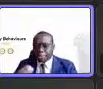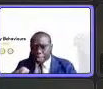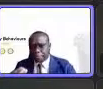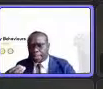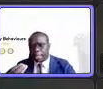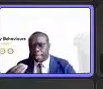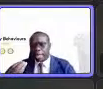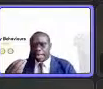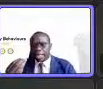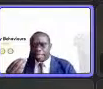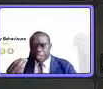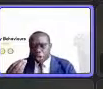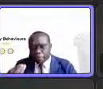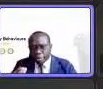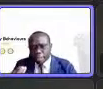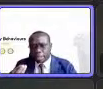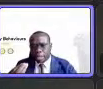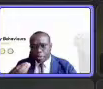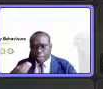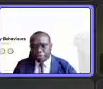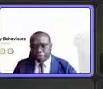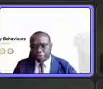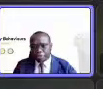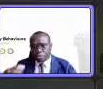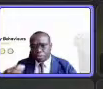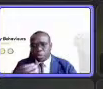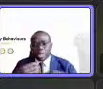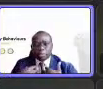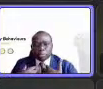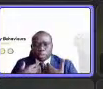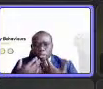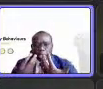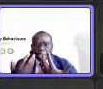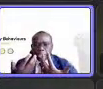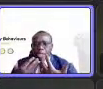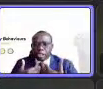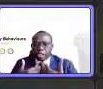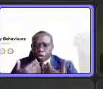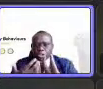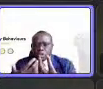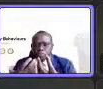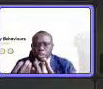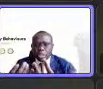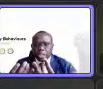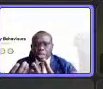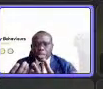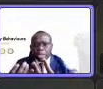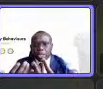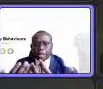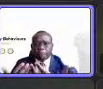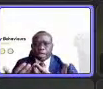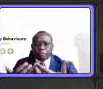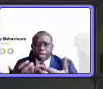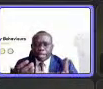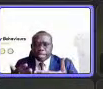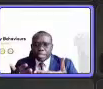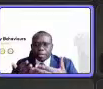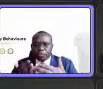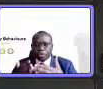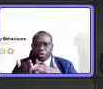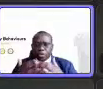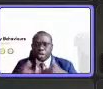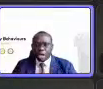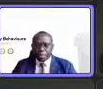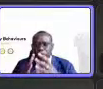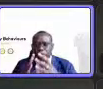really capture the traffic within the African, because it ought to be very